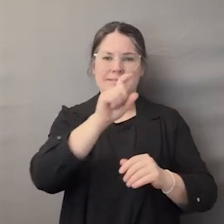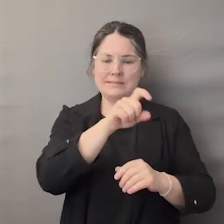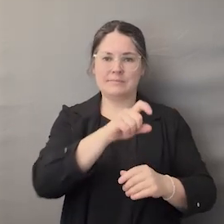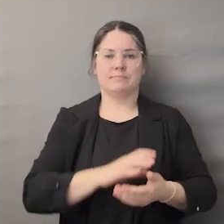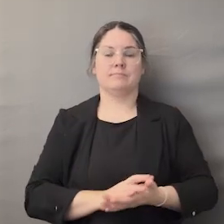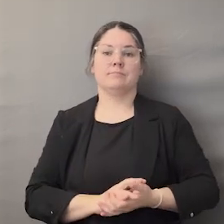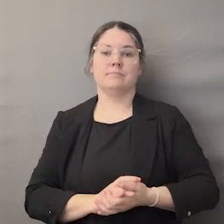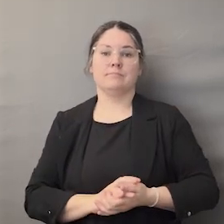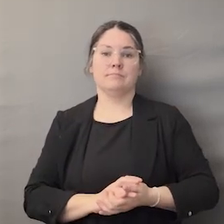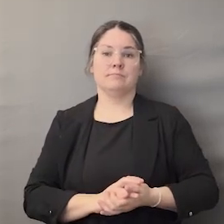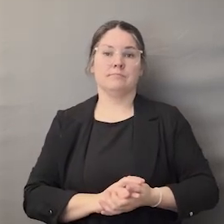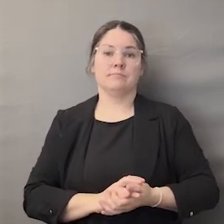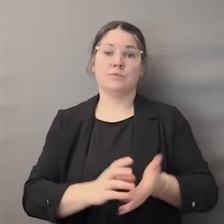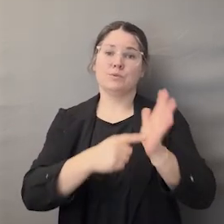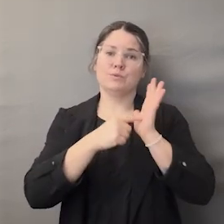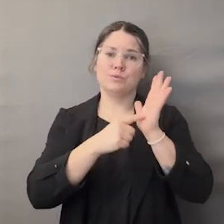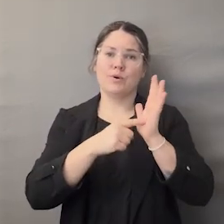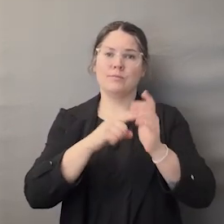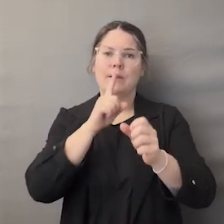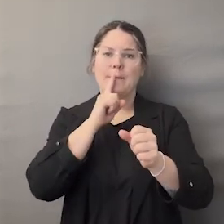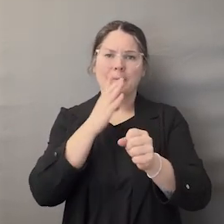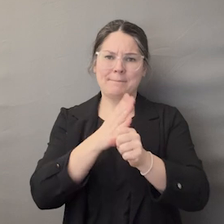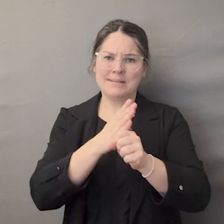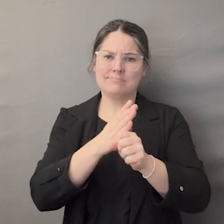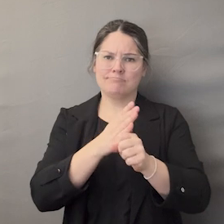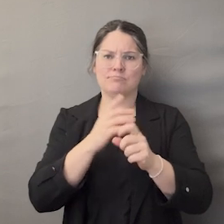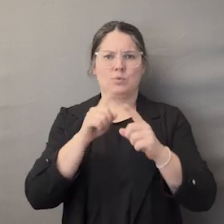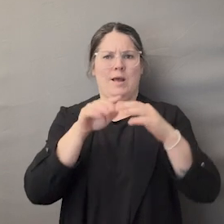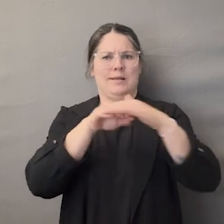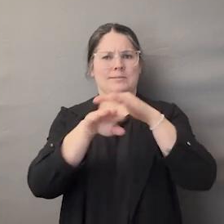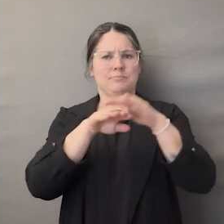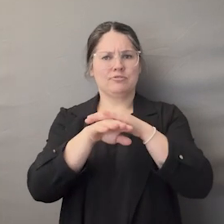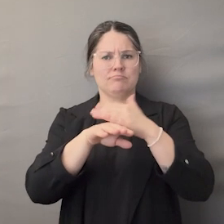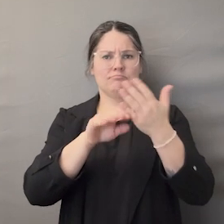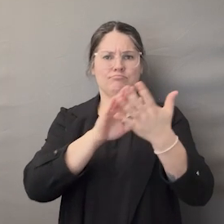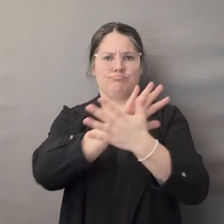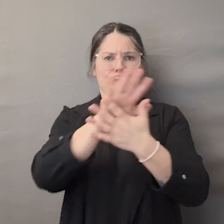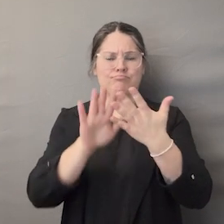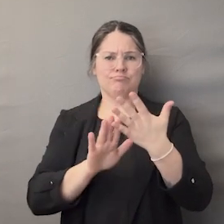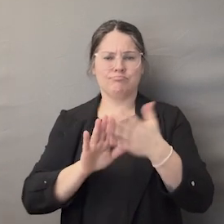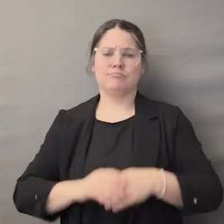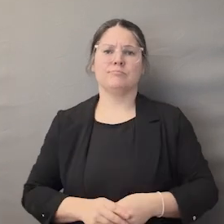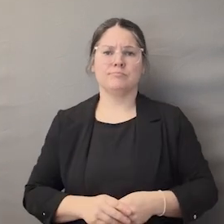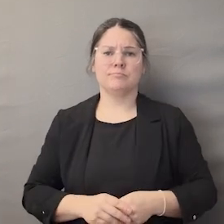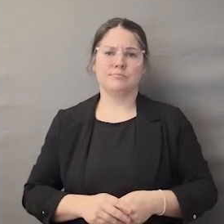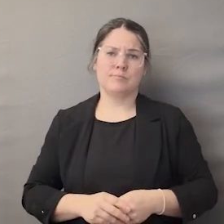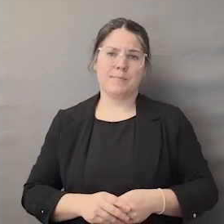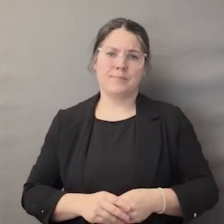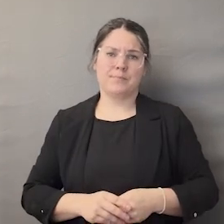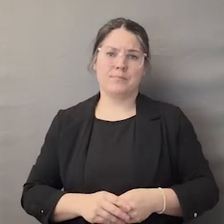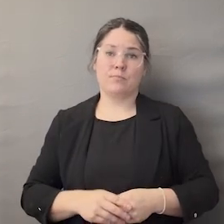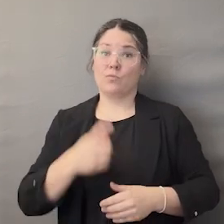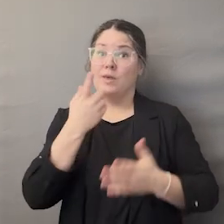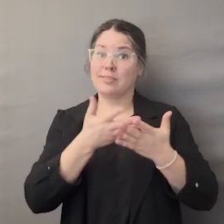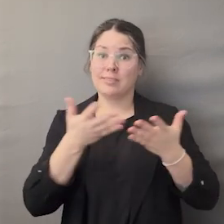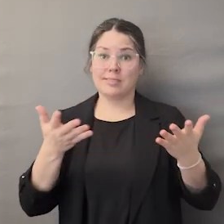your commitment to accessibility throughout your postings. One of the things some